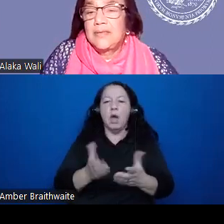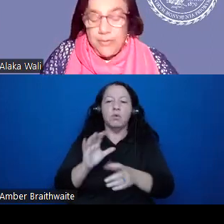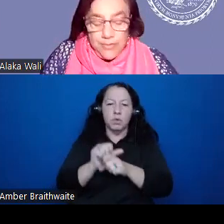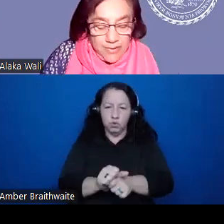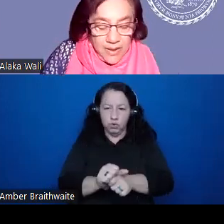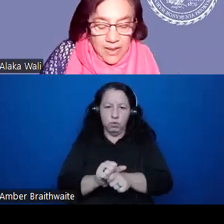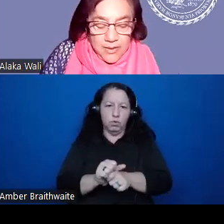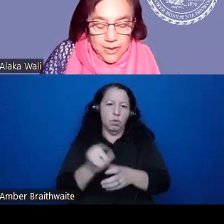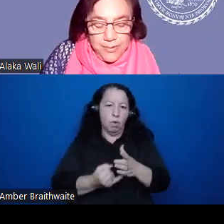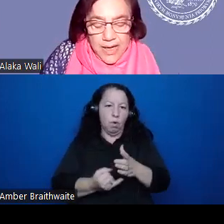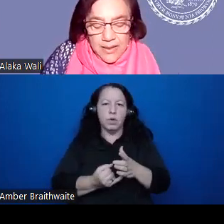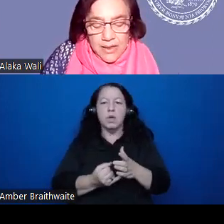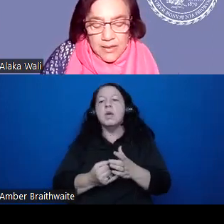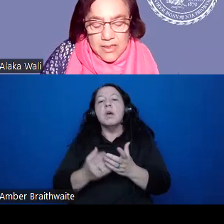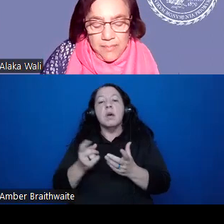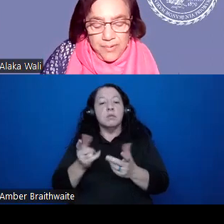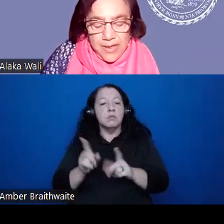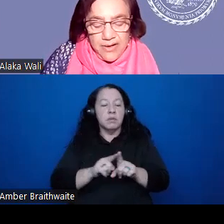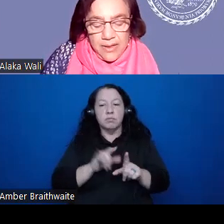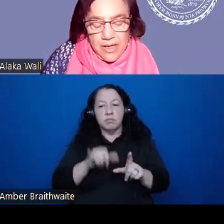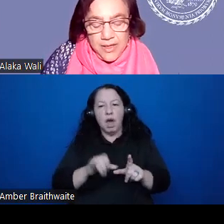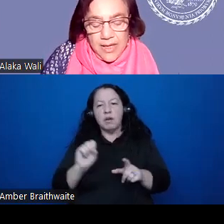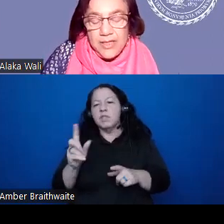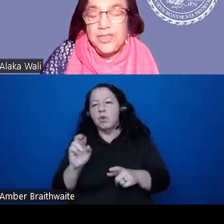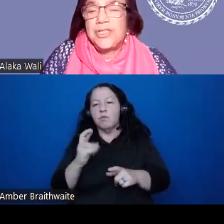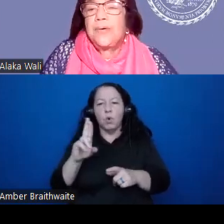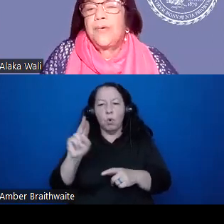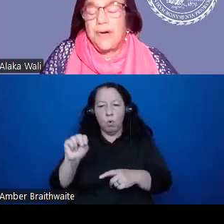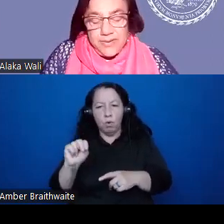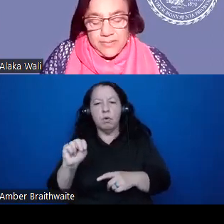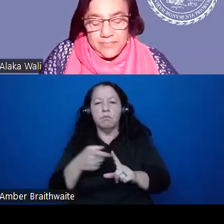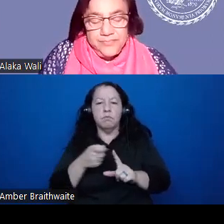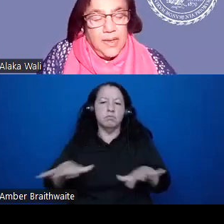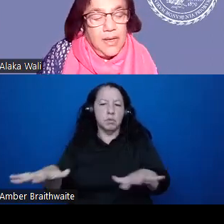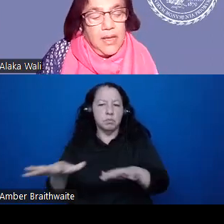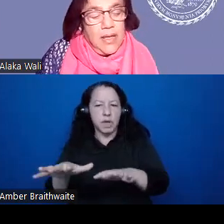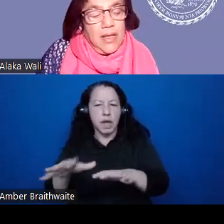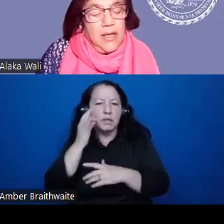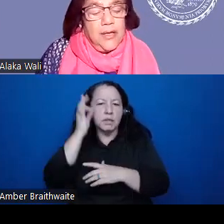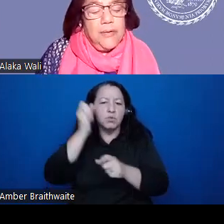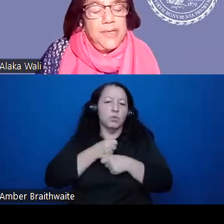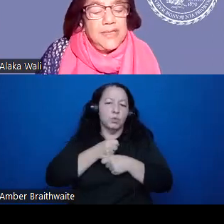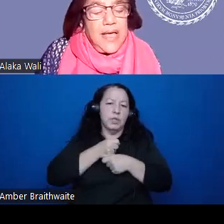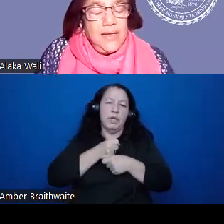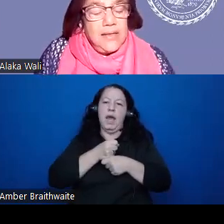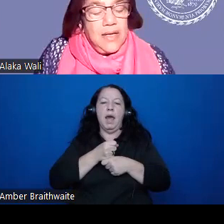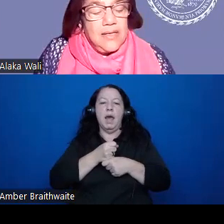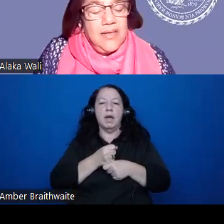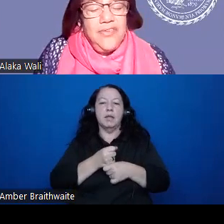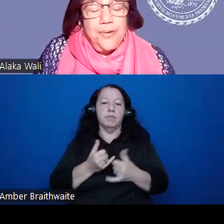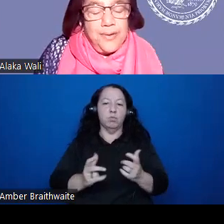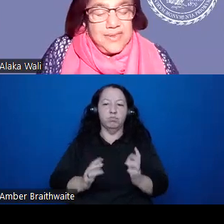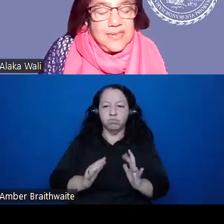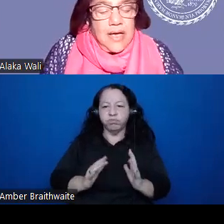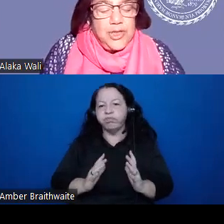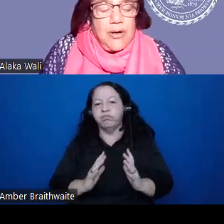like Silverhorn, to create contemporary cutting-edge works. We decided that